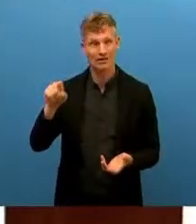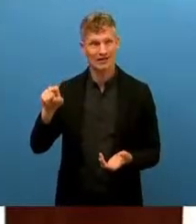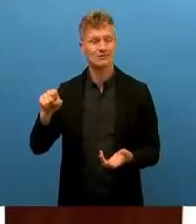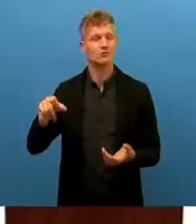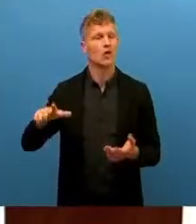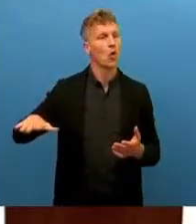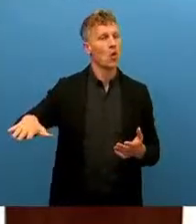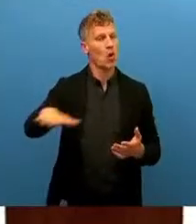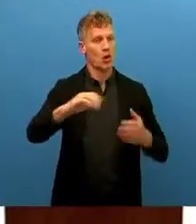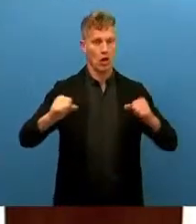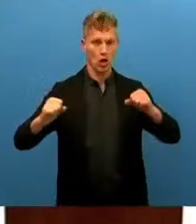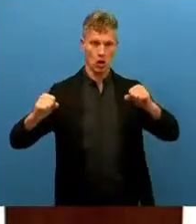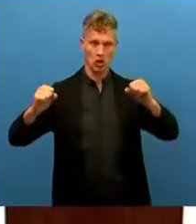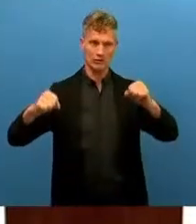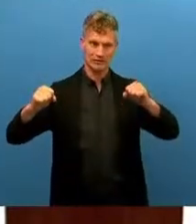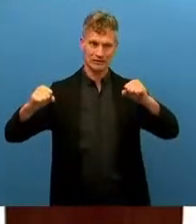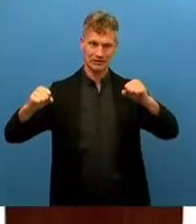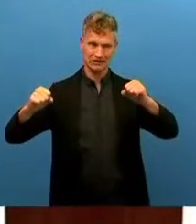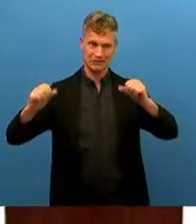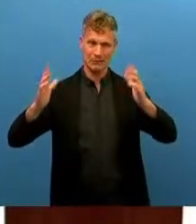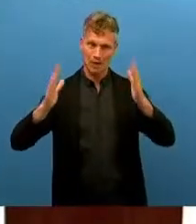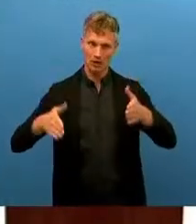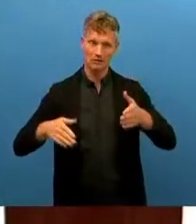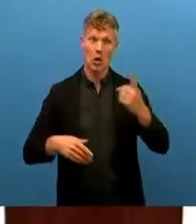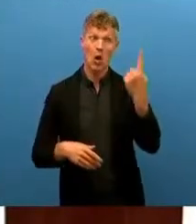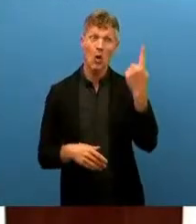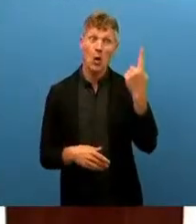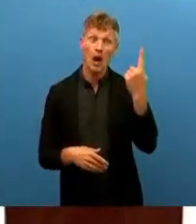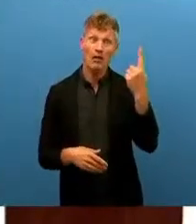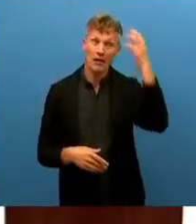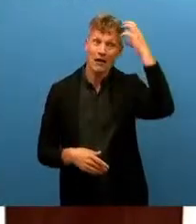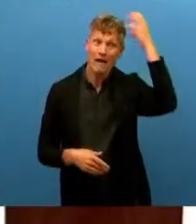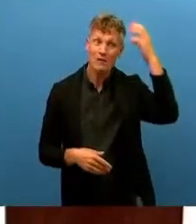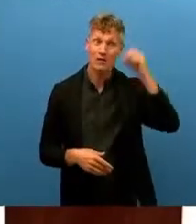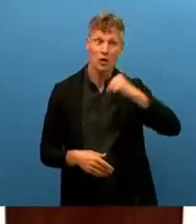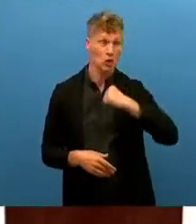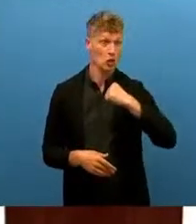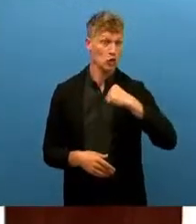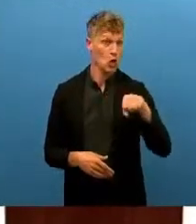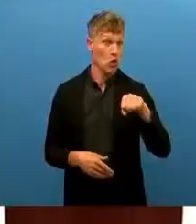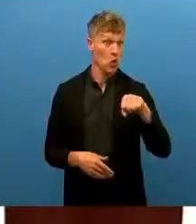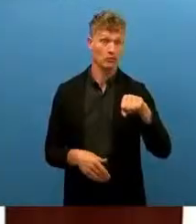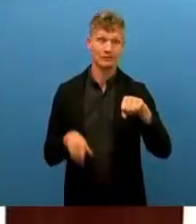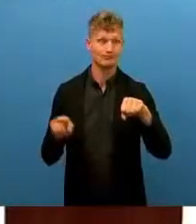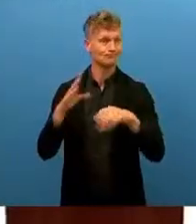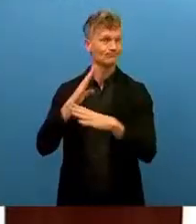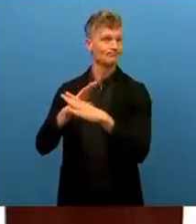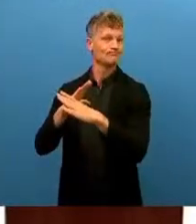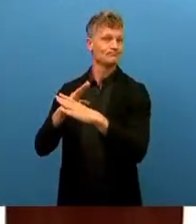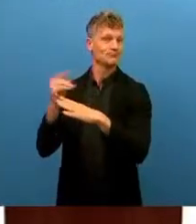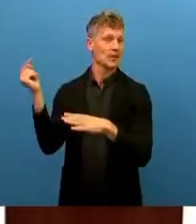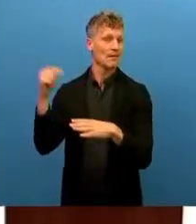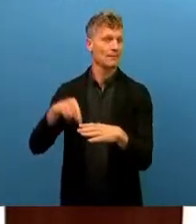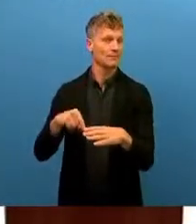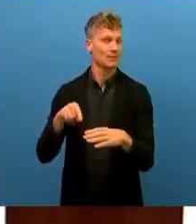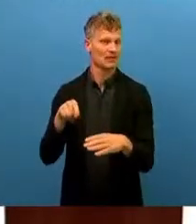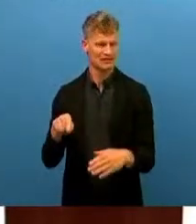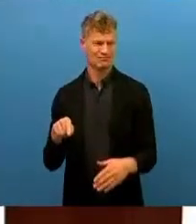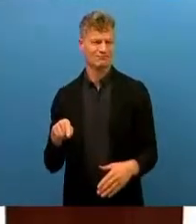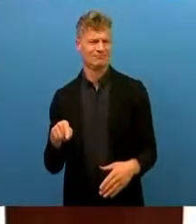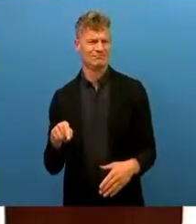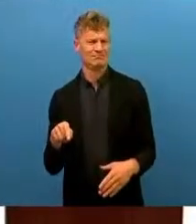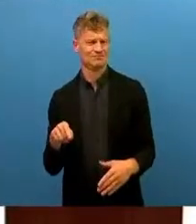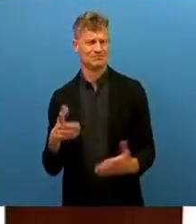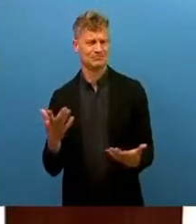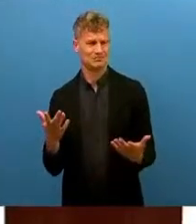single state's objections can effectively block their participation. This raises an urgent question. Are